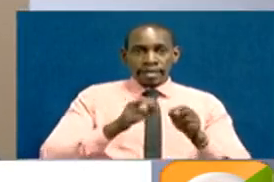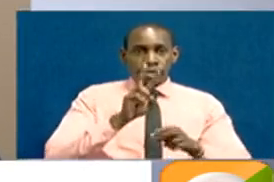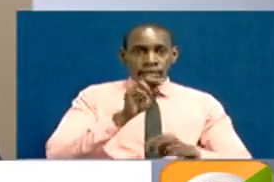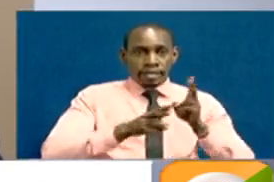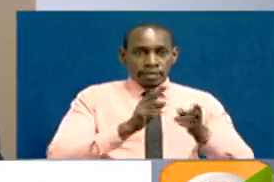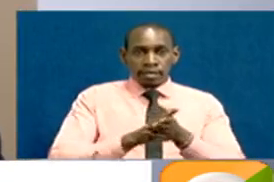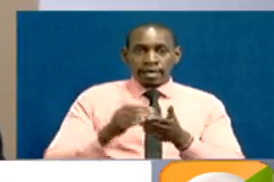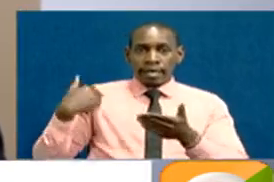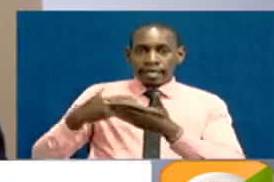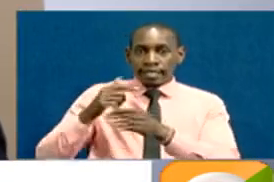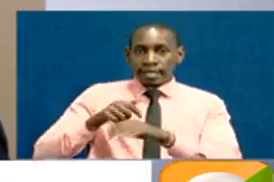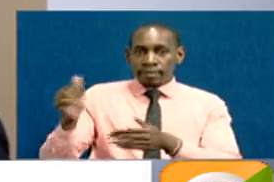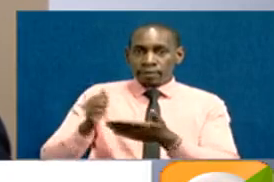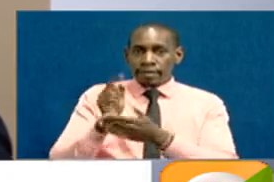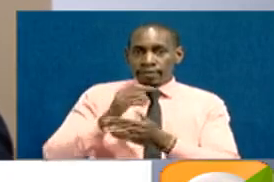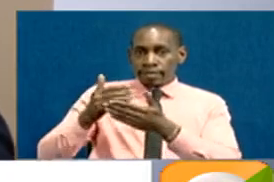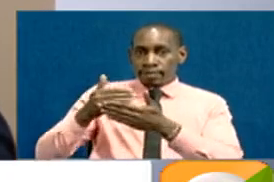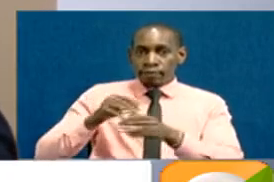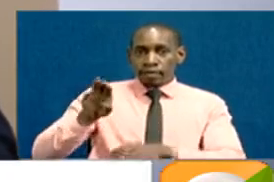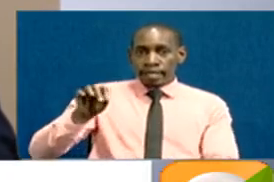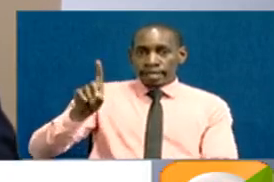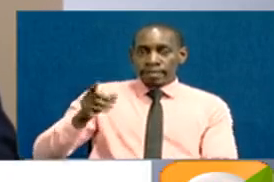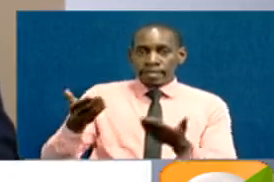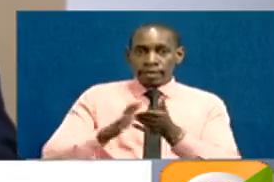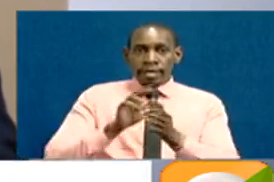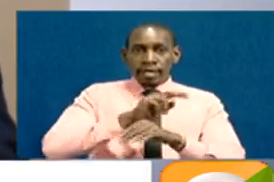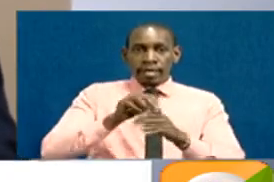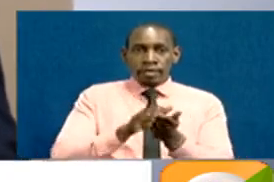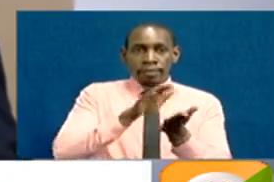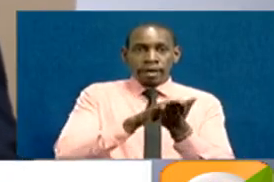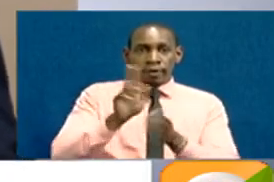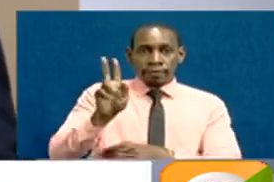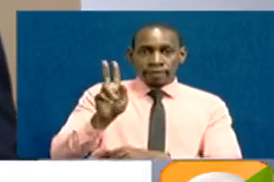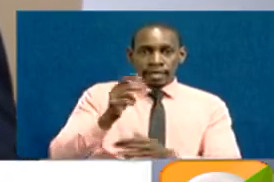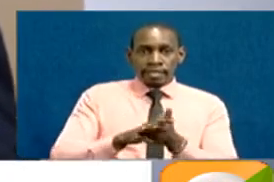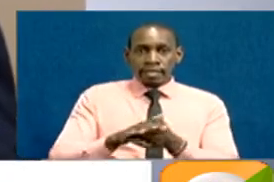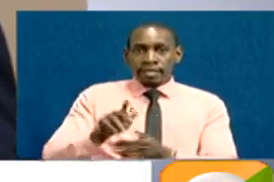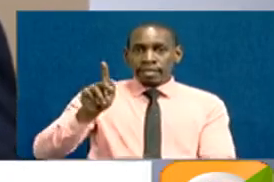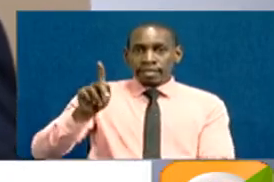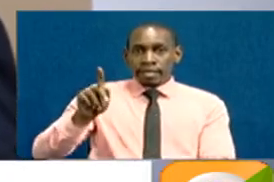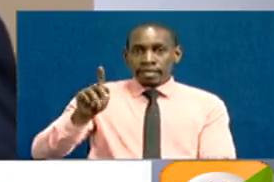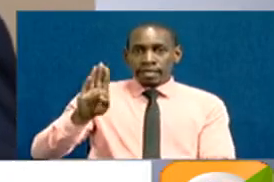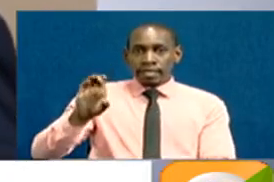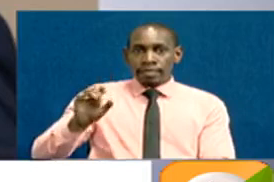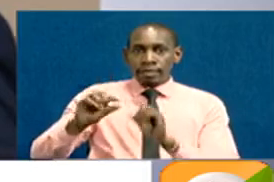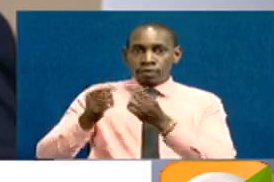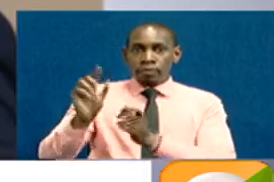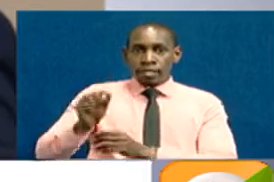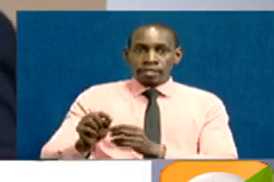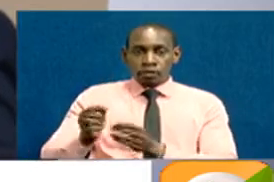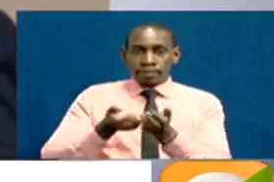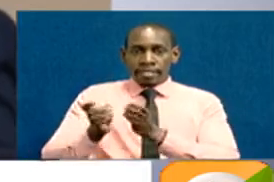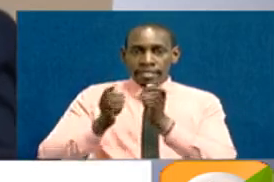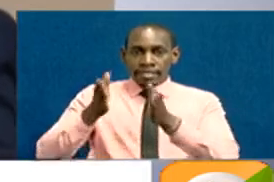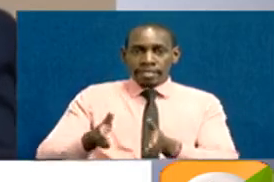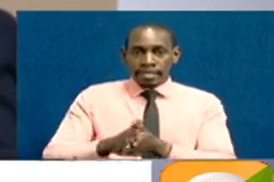2022. Now, up until his appointment, he's been the Managing Director of the National Bank of Kenya and the KCB Group Regional Business